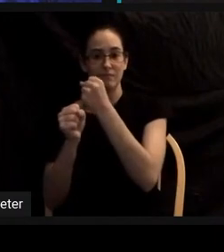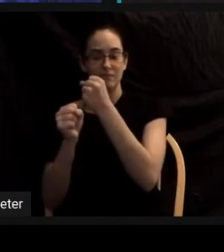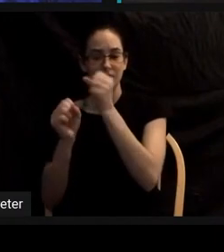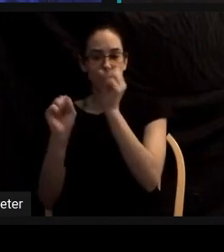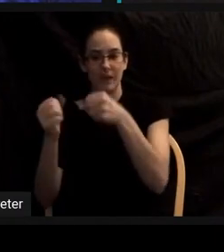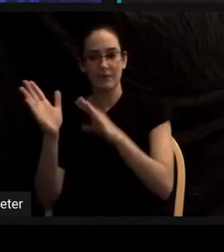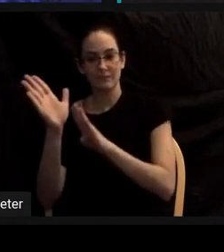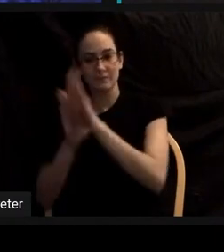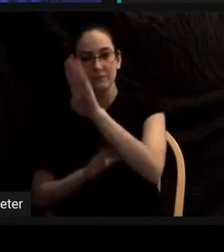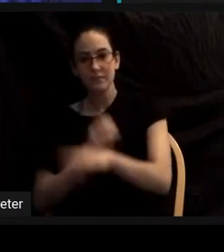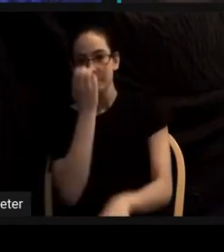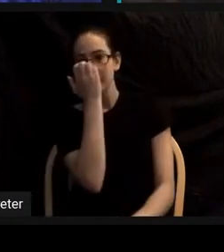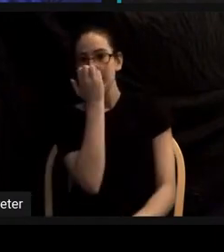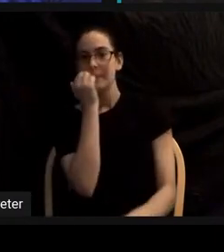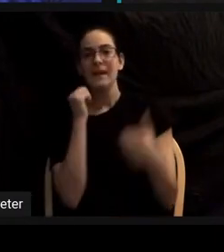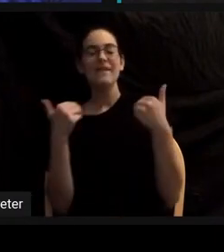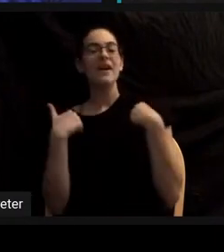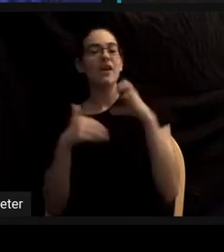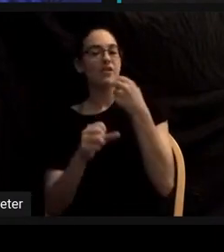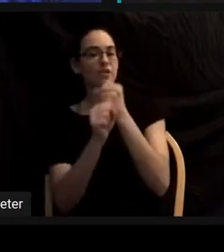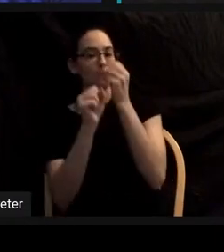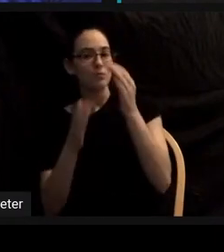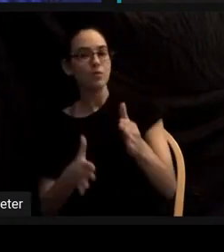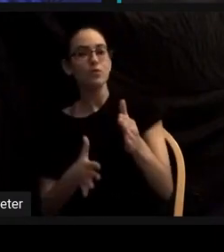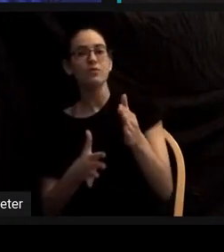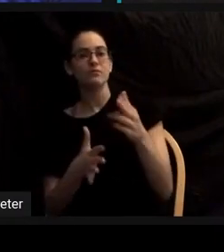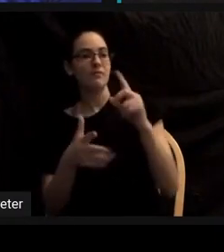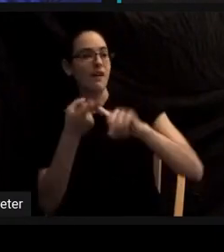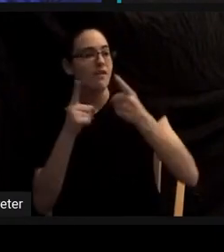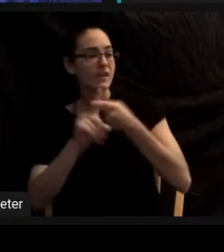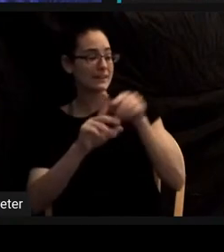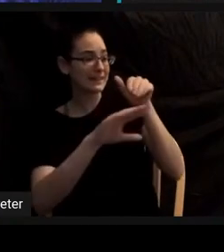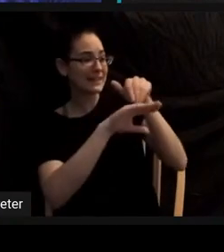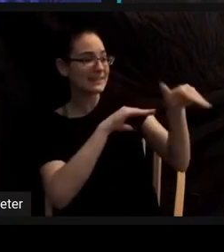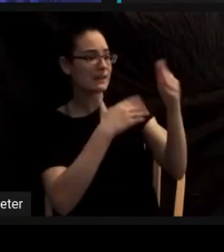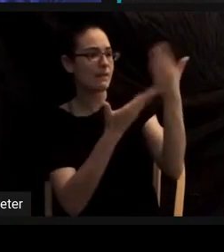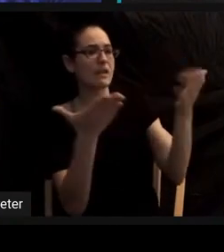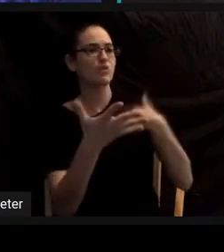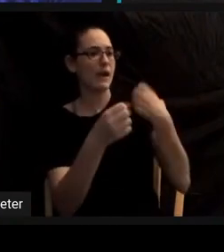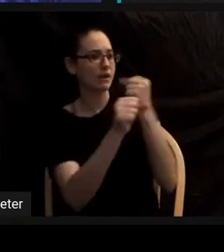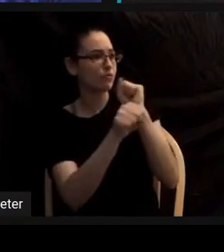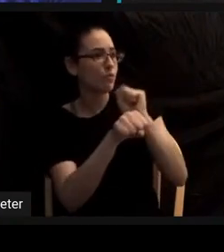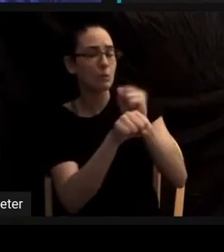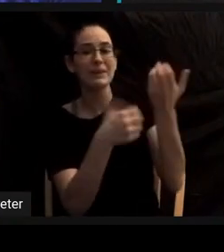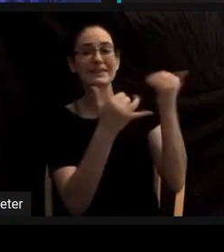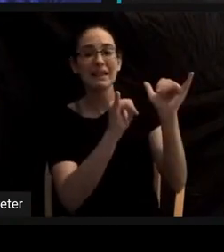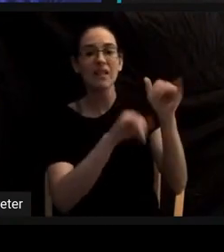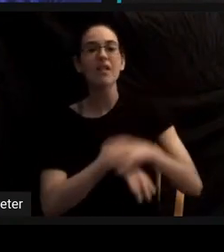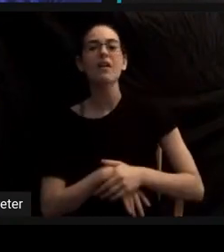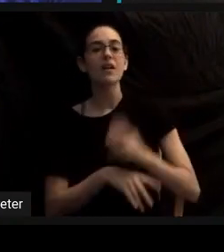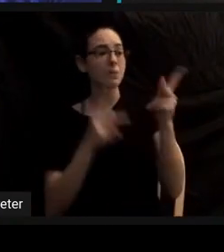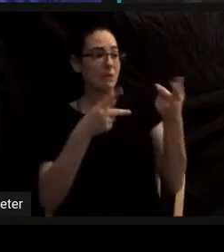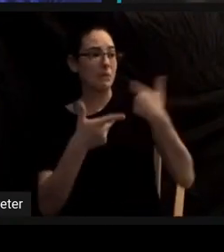producer friends send me job stuff, especially in the middle of a pandemic, to be able to still be employed because people are like, we want to work with you.